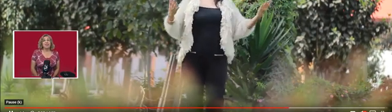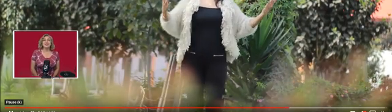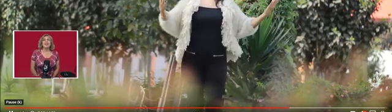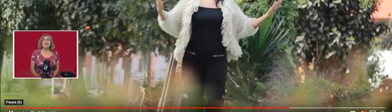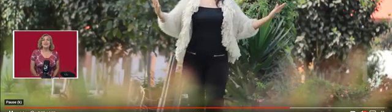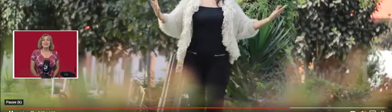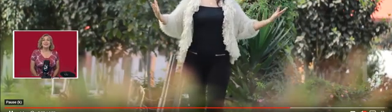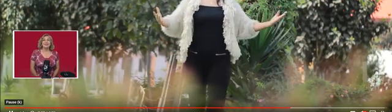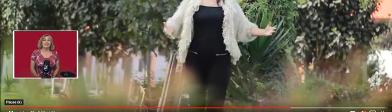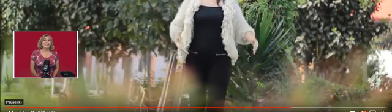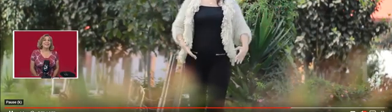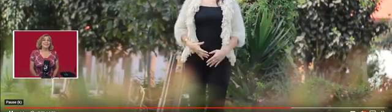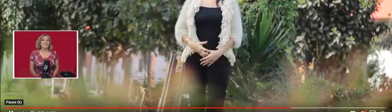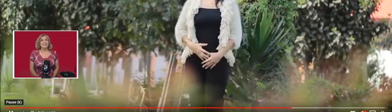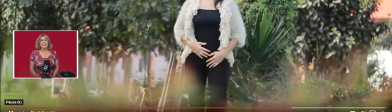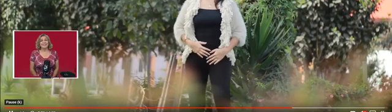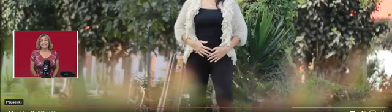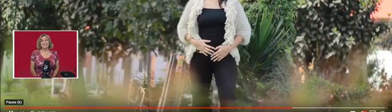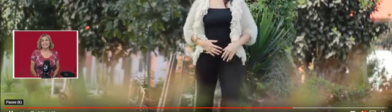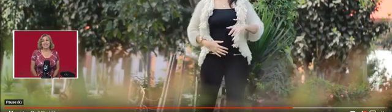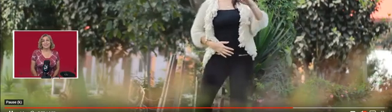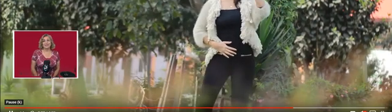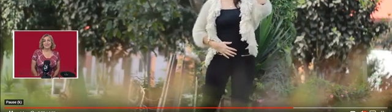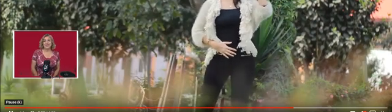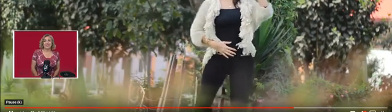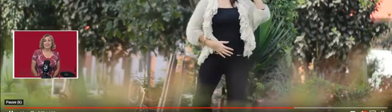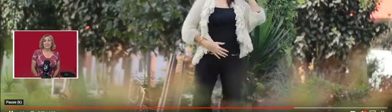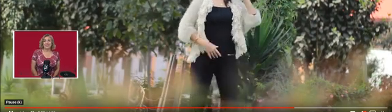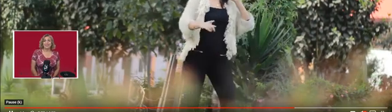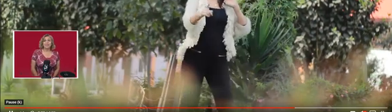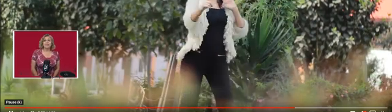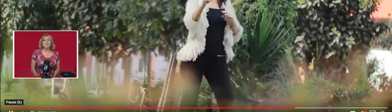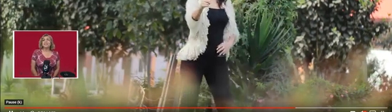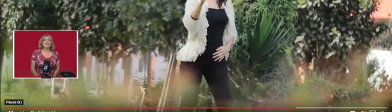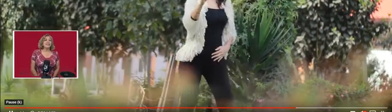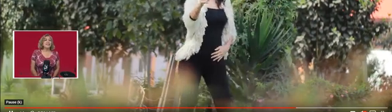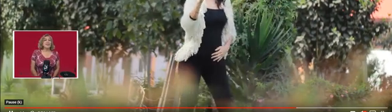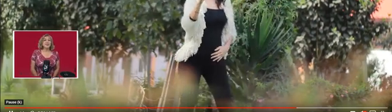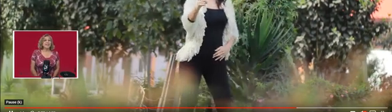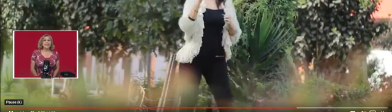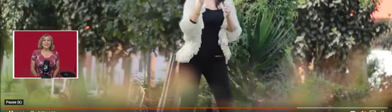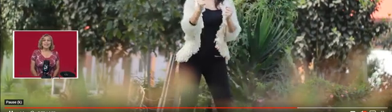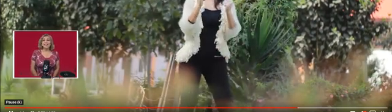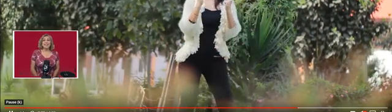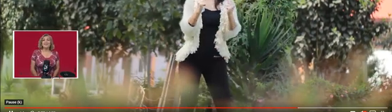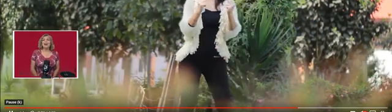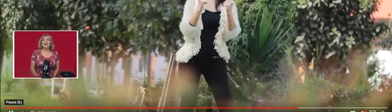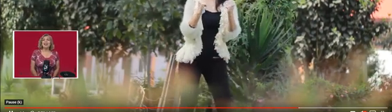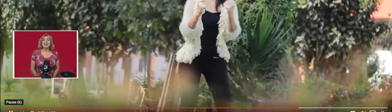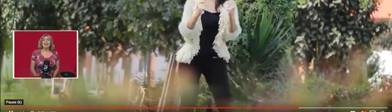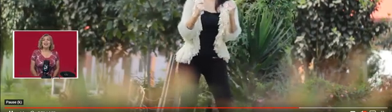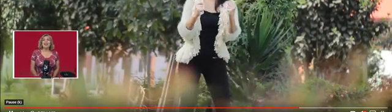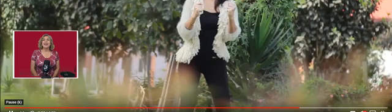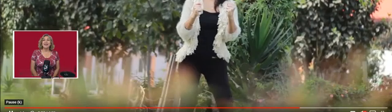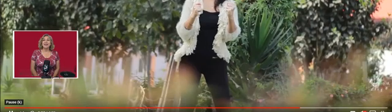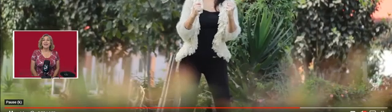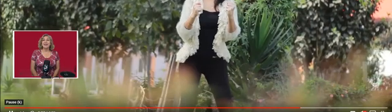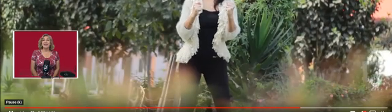quiere que su riqueza wants se his entregue a las riches comunidades indígenas de to be México, given to the